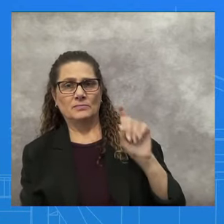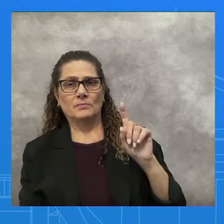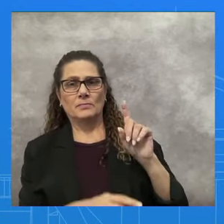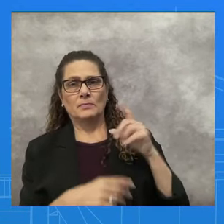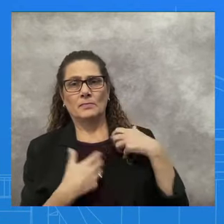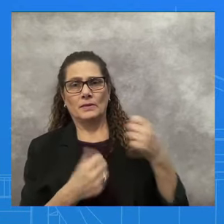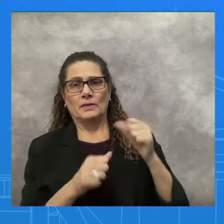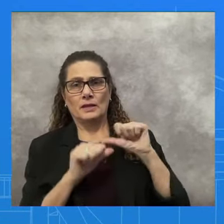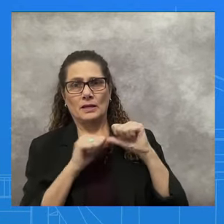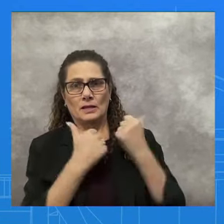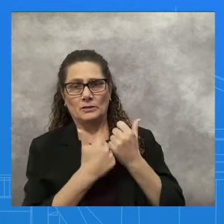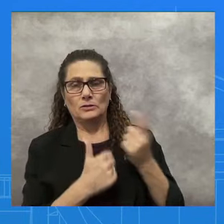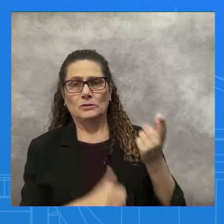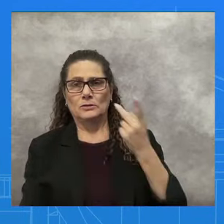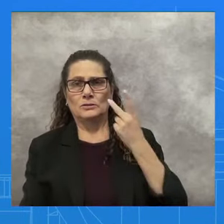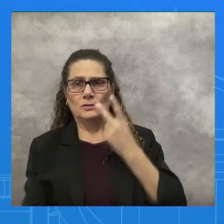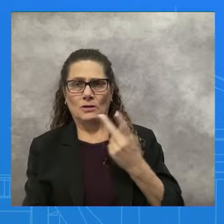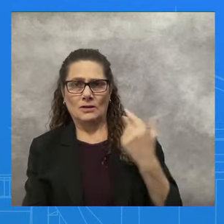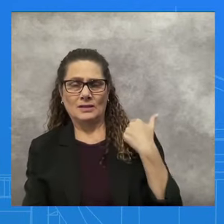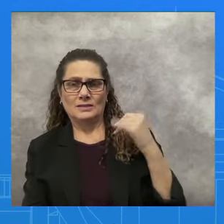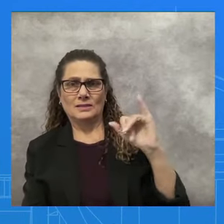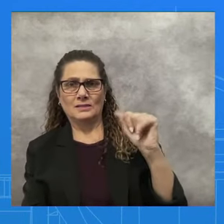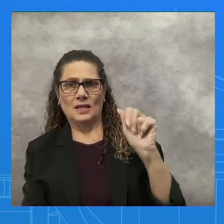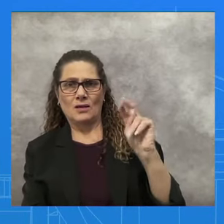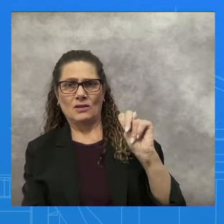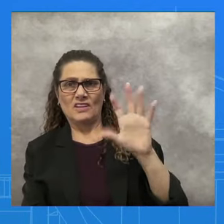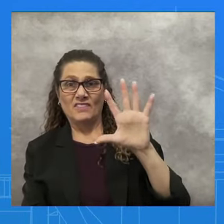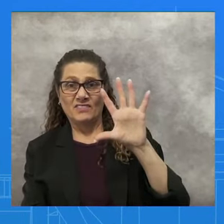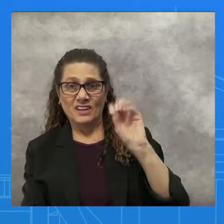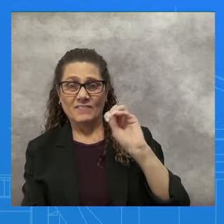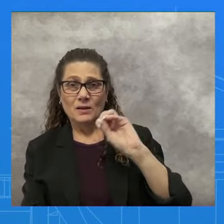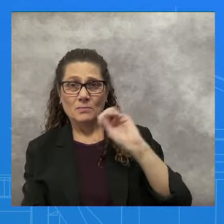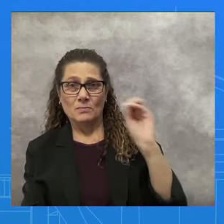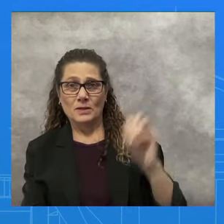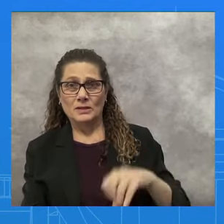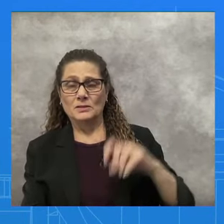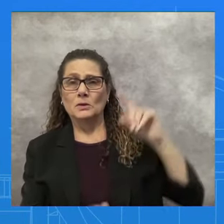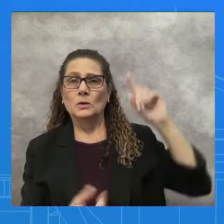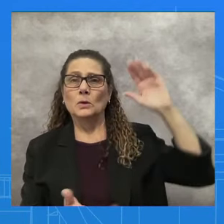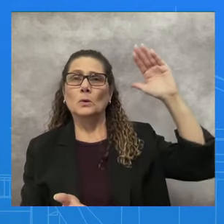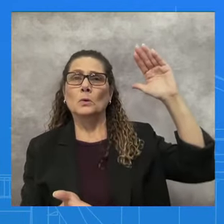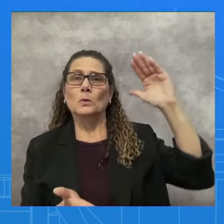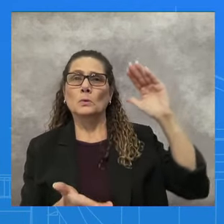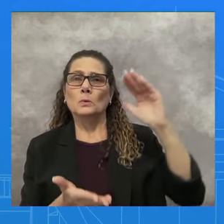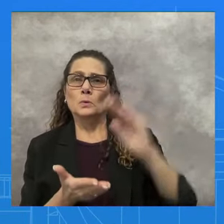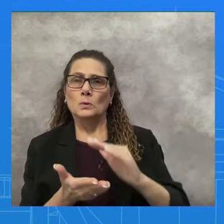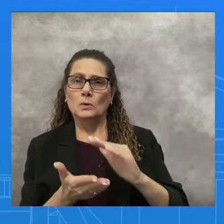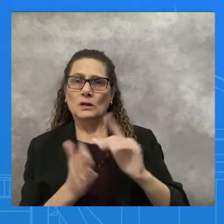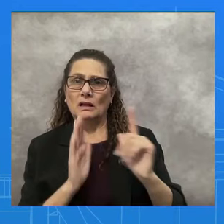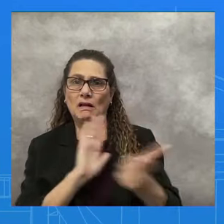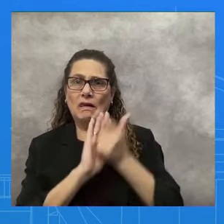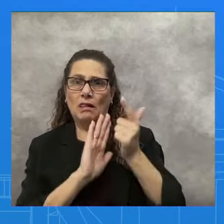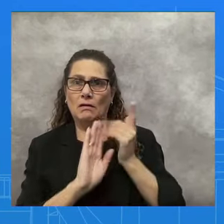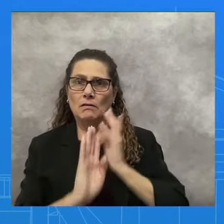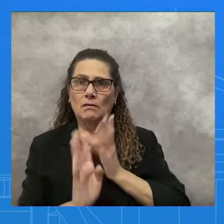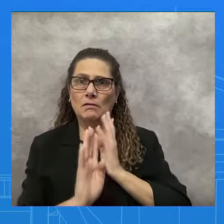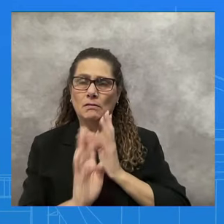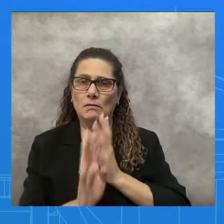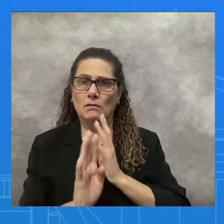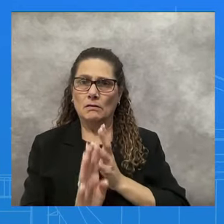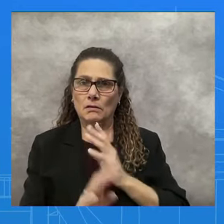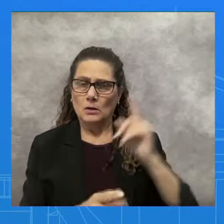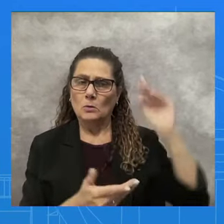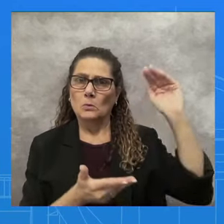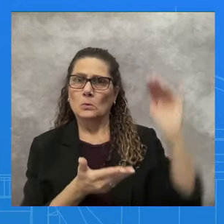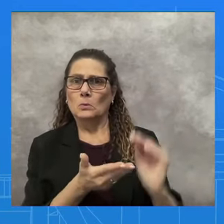a 50% drop from the month before of illegal entries. That matters. And so this is why, to your